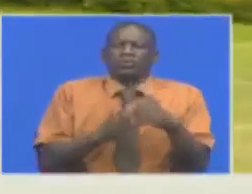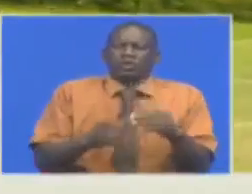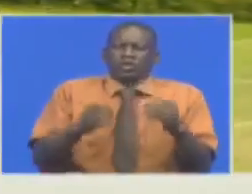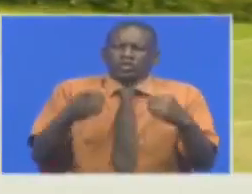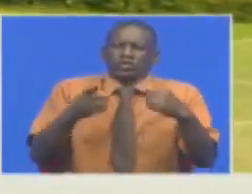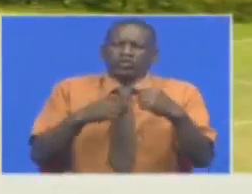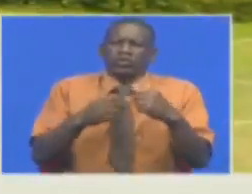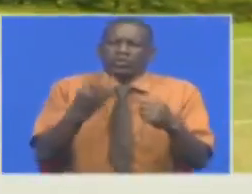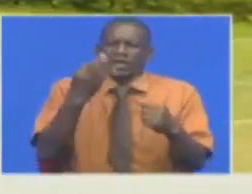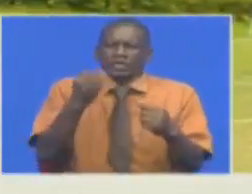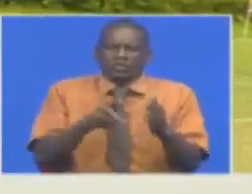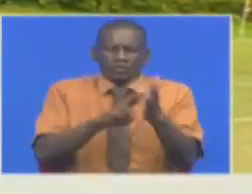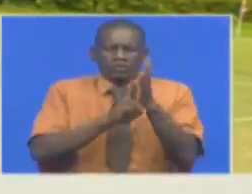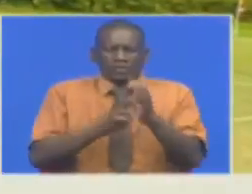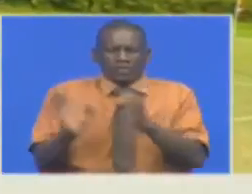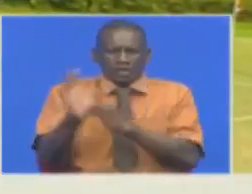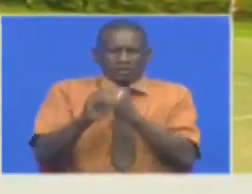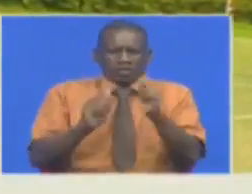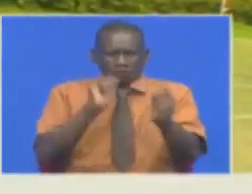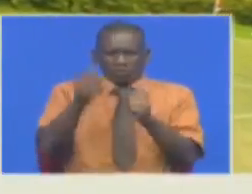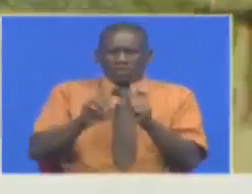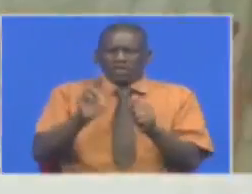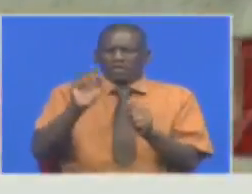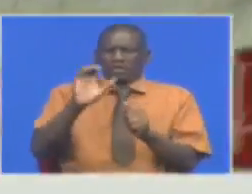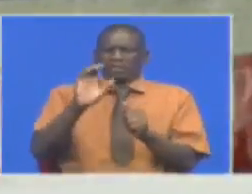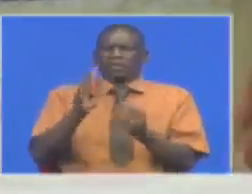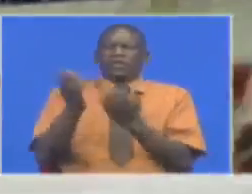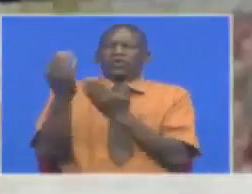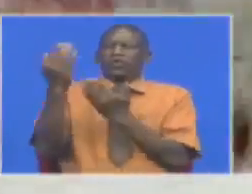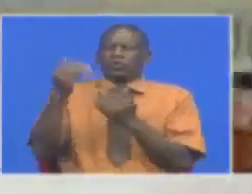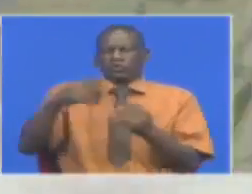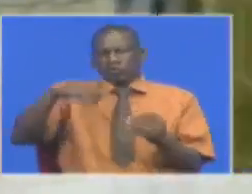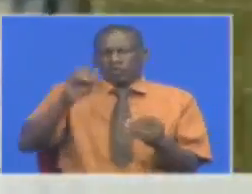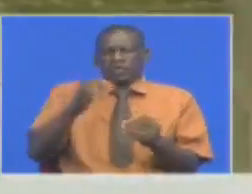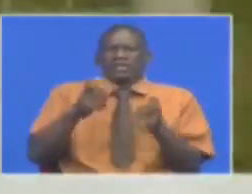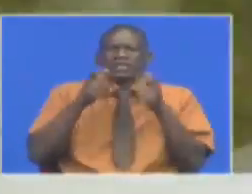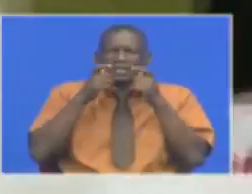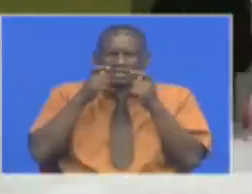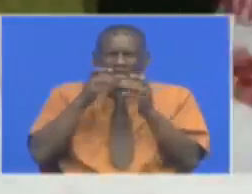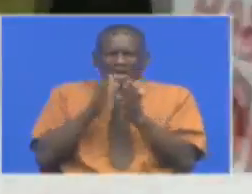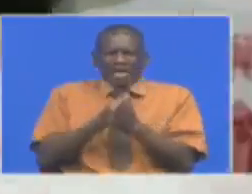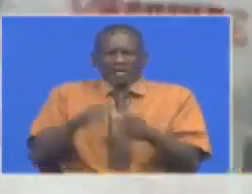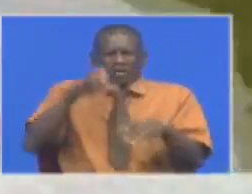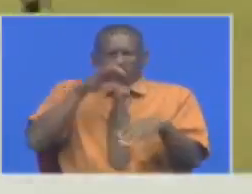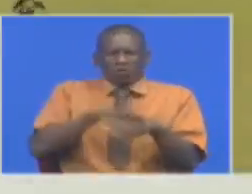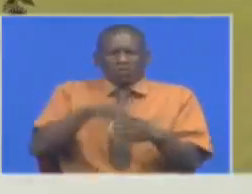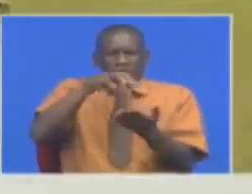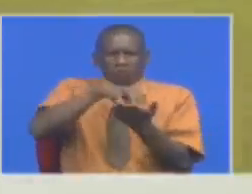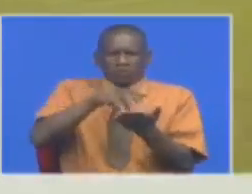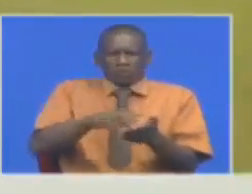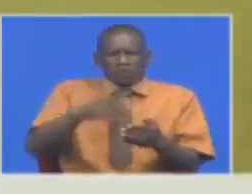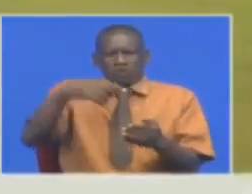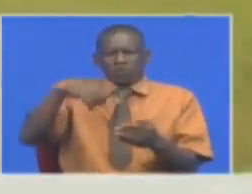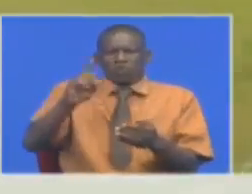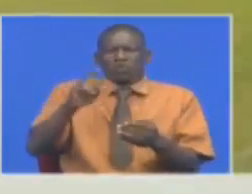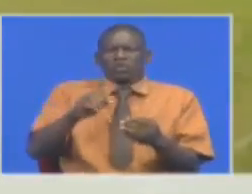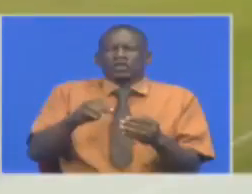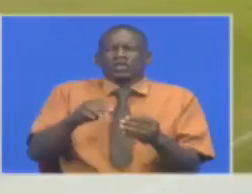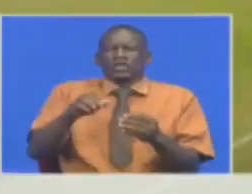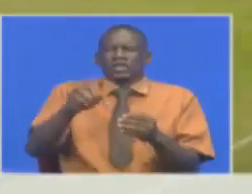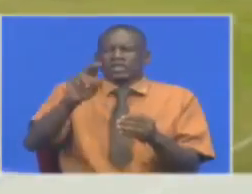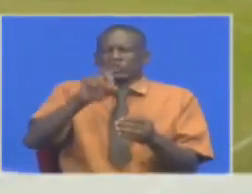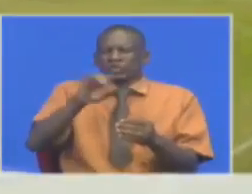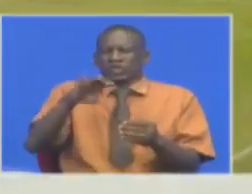country in the competition. KCB, who were hoping to beat Tusker in the race for the ticket, beat Nzoia Sugar 2-1 at Ruaraka,